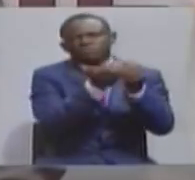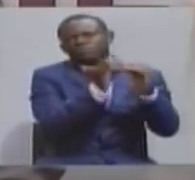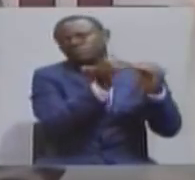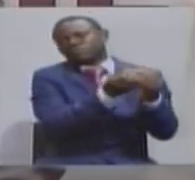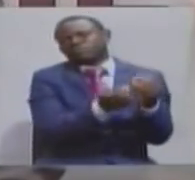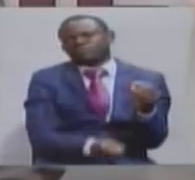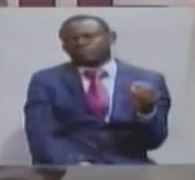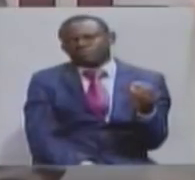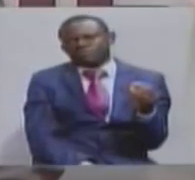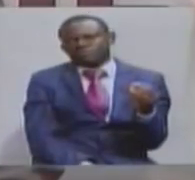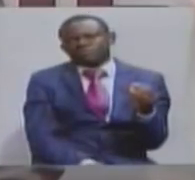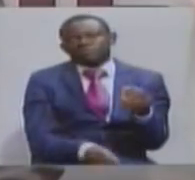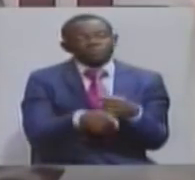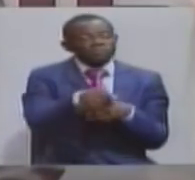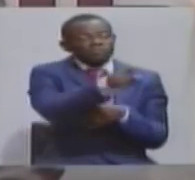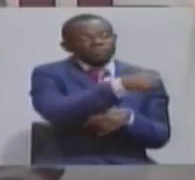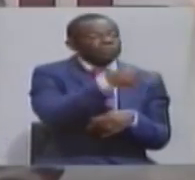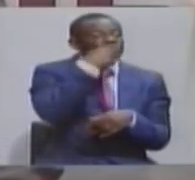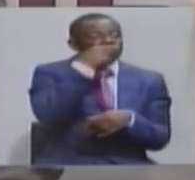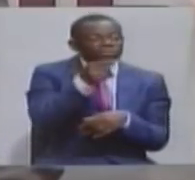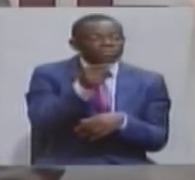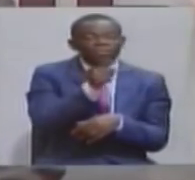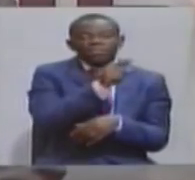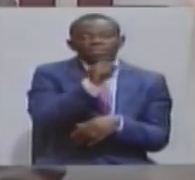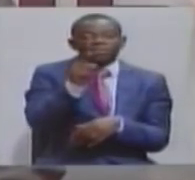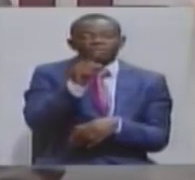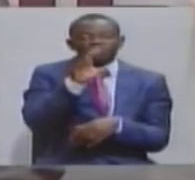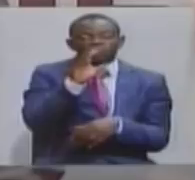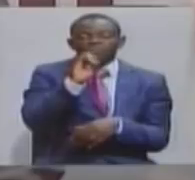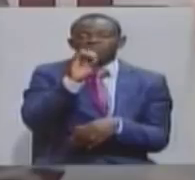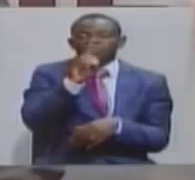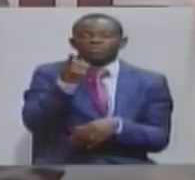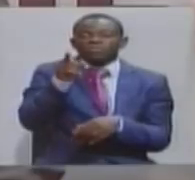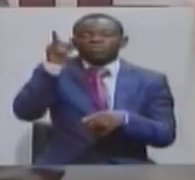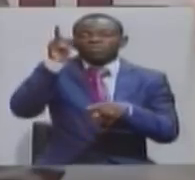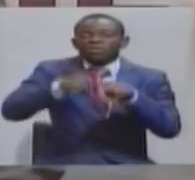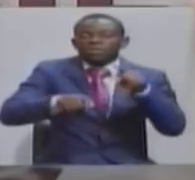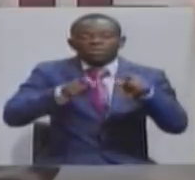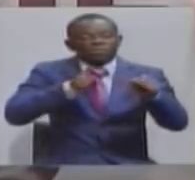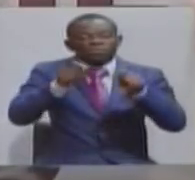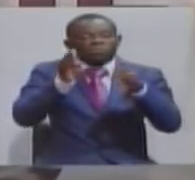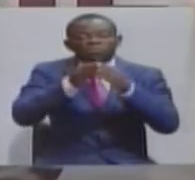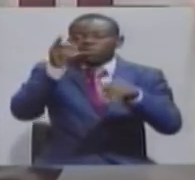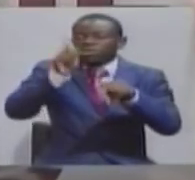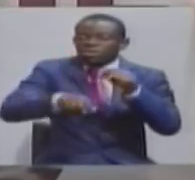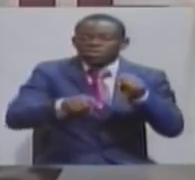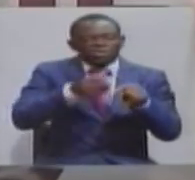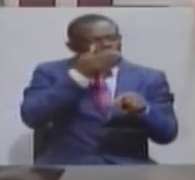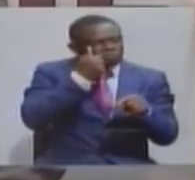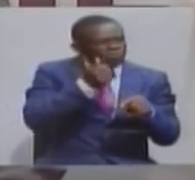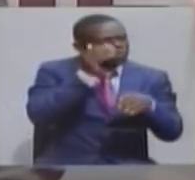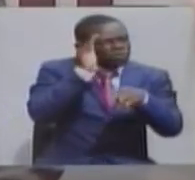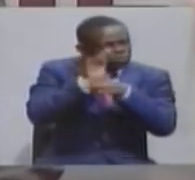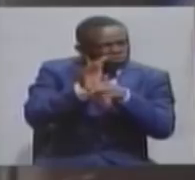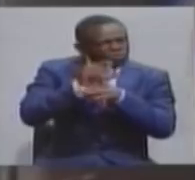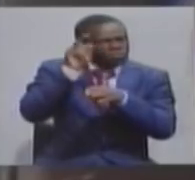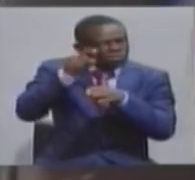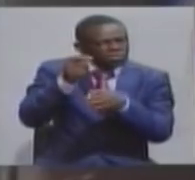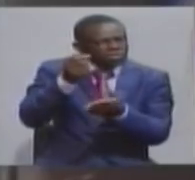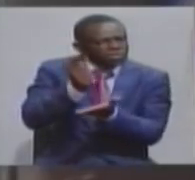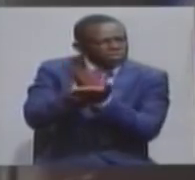capacity, let us together agree on how to build capacity for that institution. Well, don't destroy it. When we talk about trust, maybe by